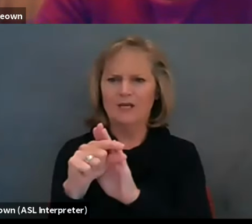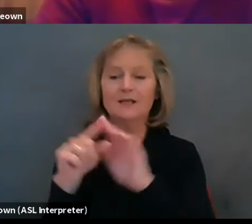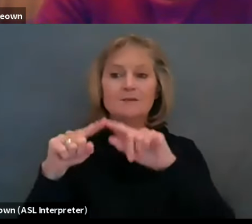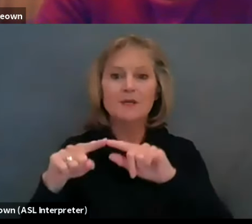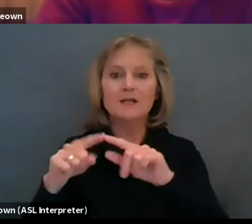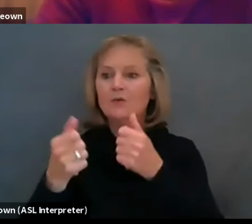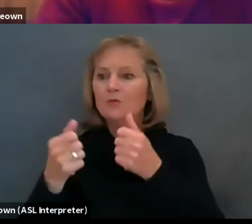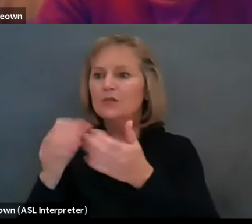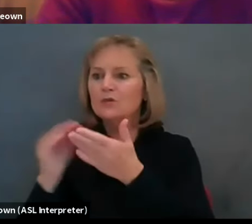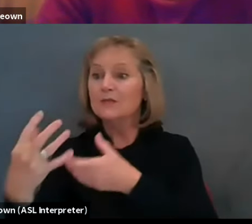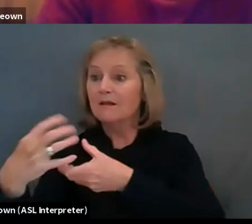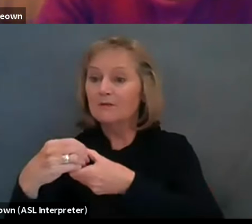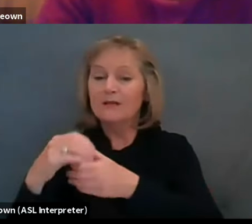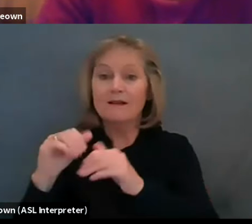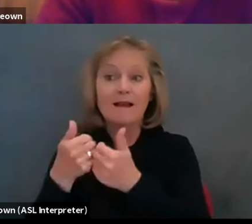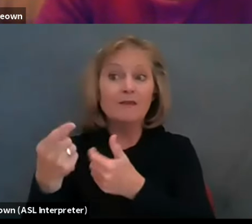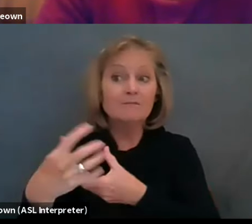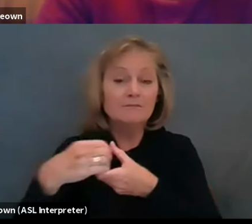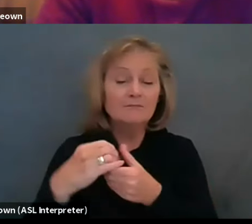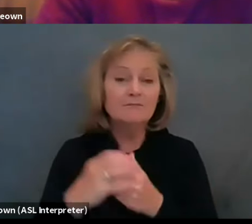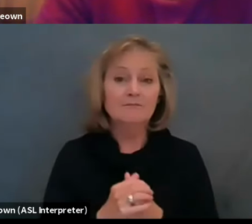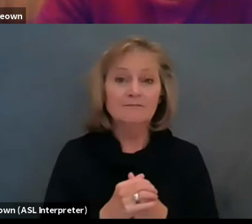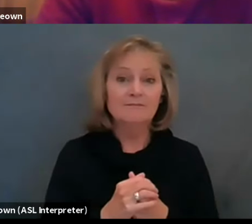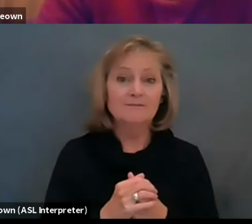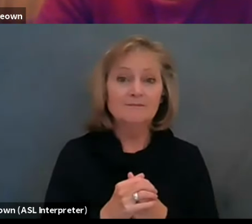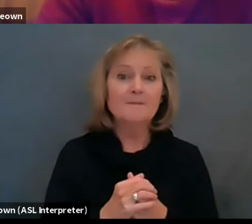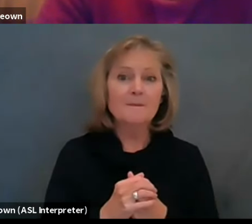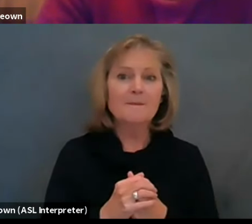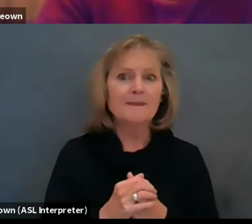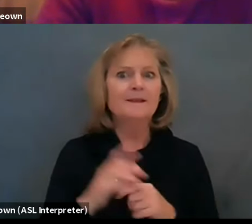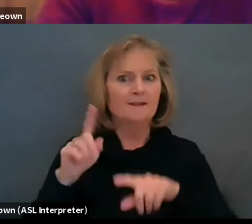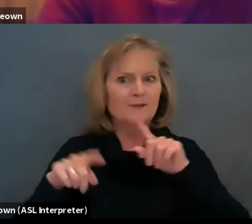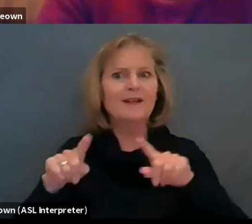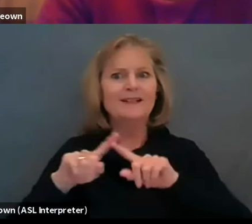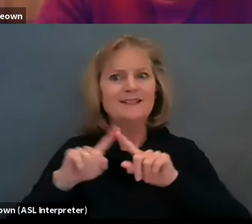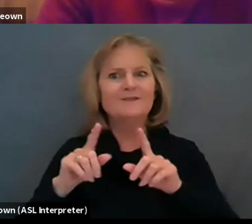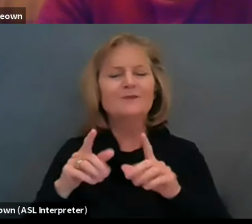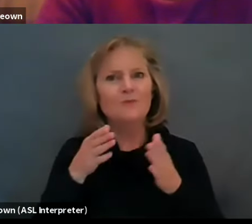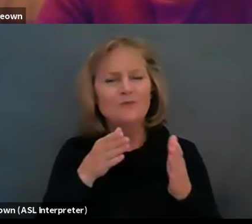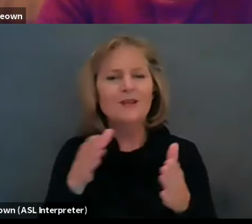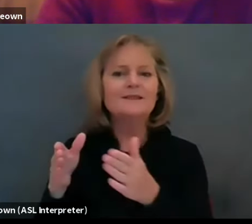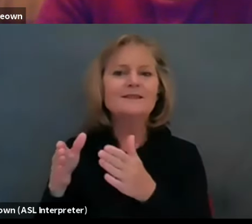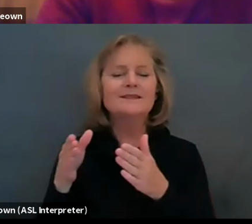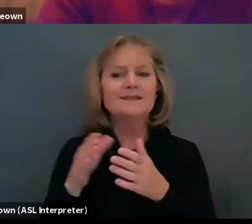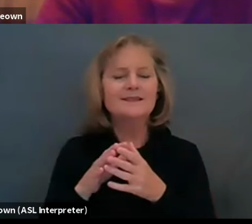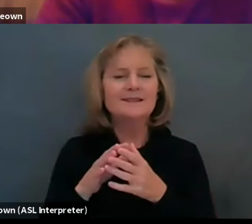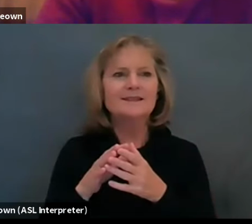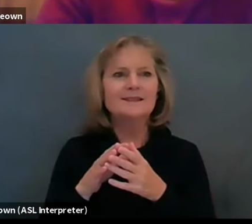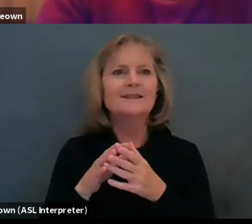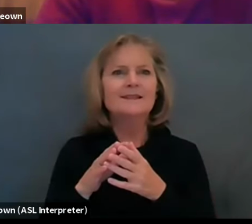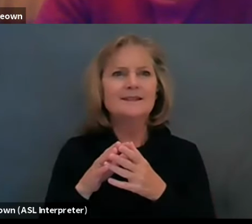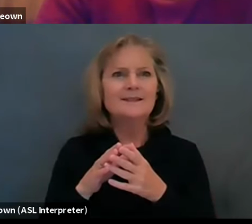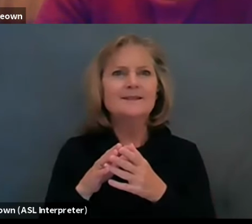on which students are included and how. And so there's a variety of different ways in which just kind of coming